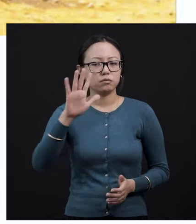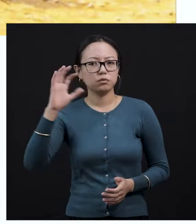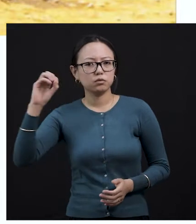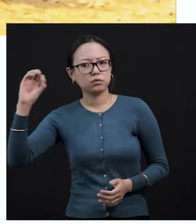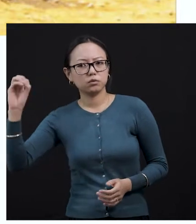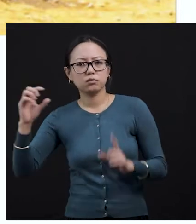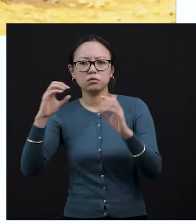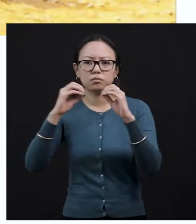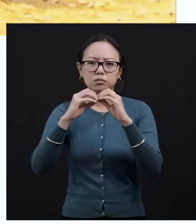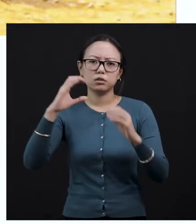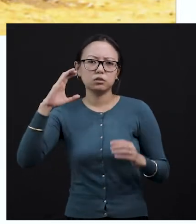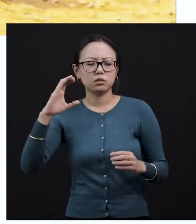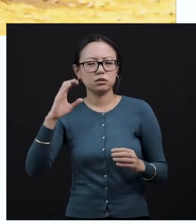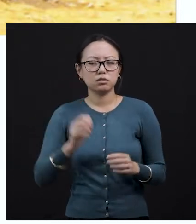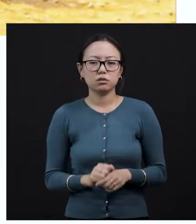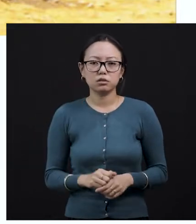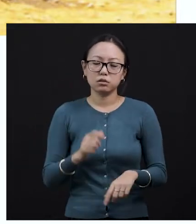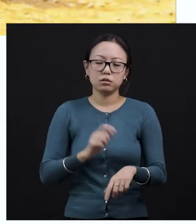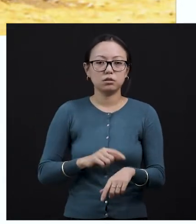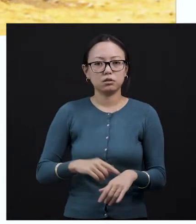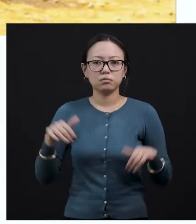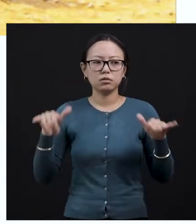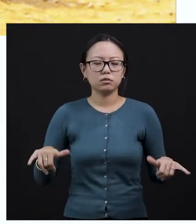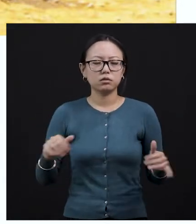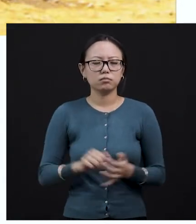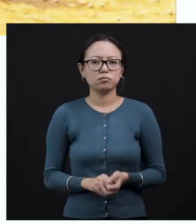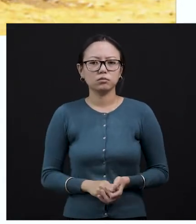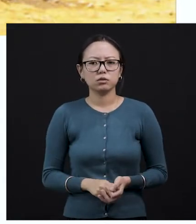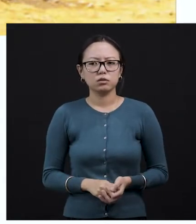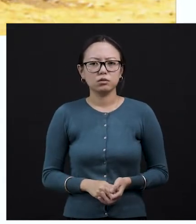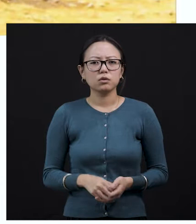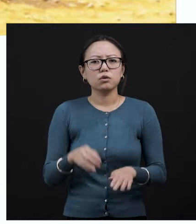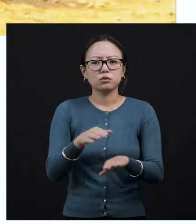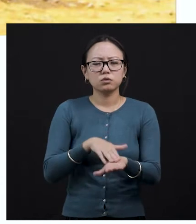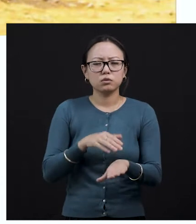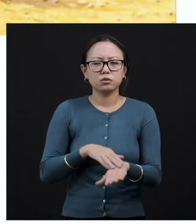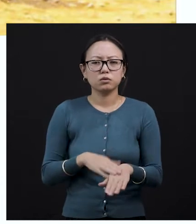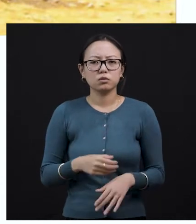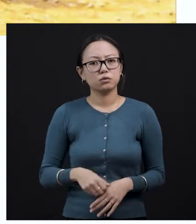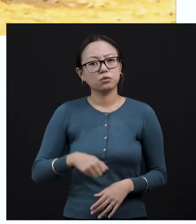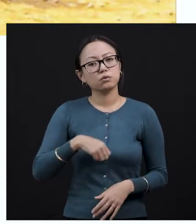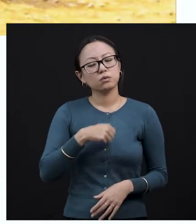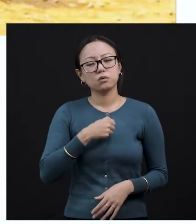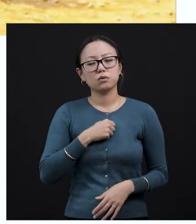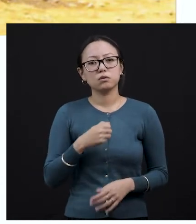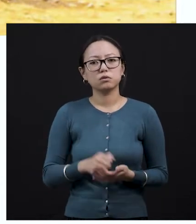made many colonies, they also started speaking in their own languages known as